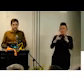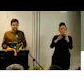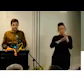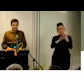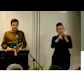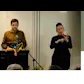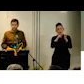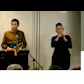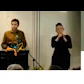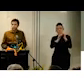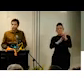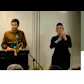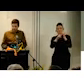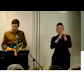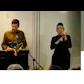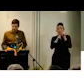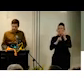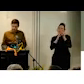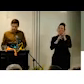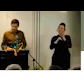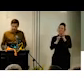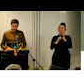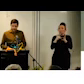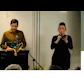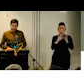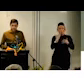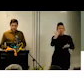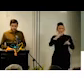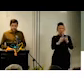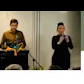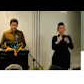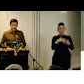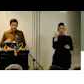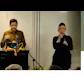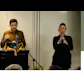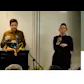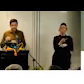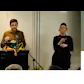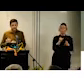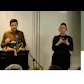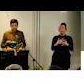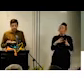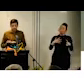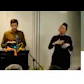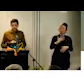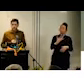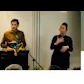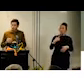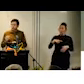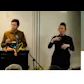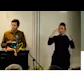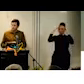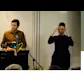this hippocampus that was involved when we experience things. And what's interesting is these brain activity patterns